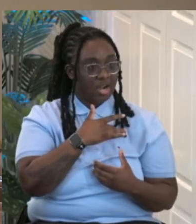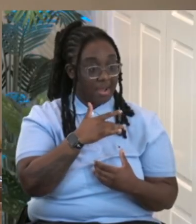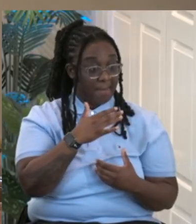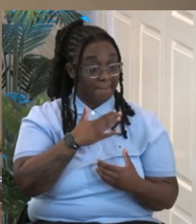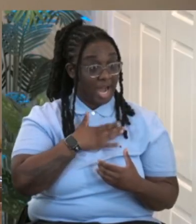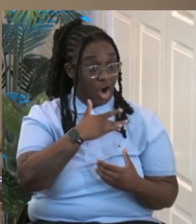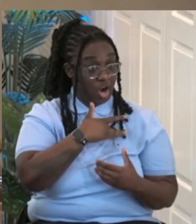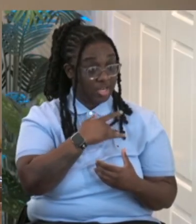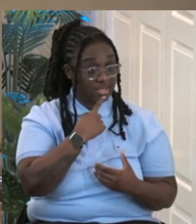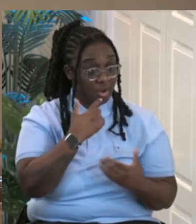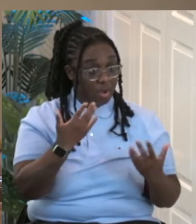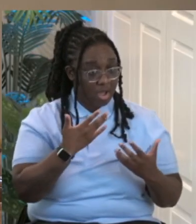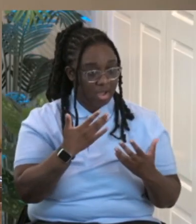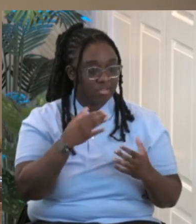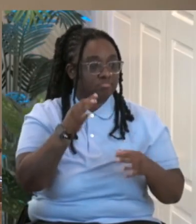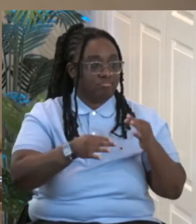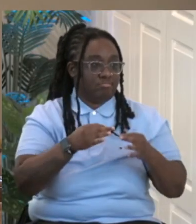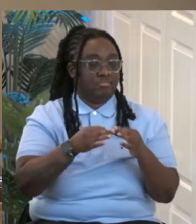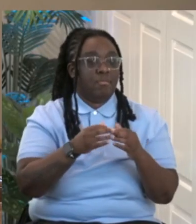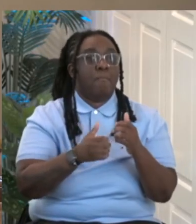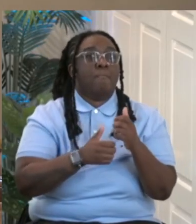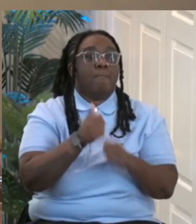So that began